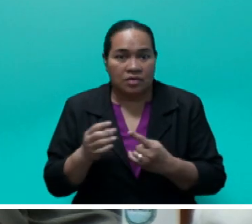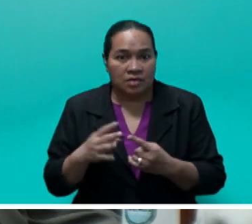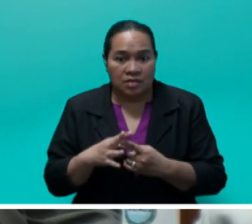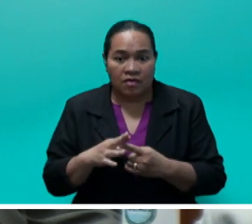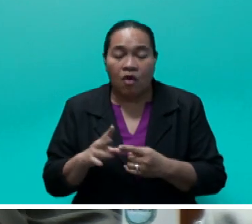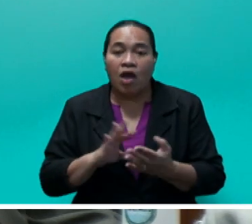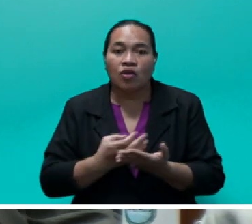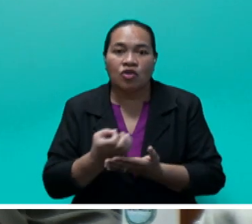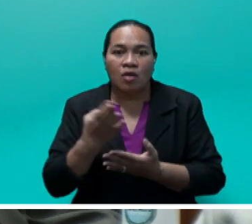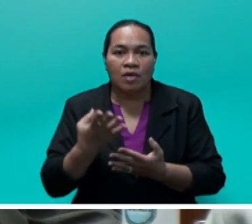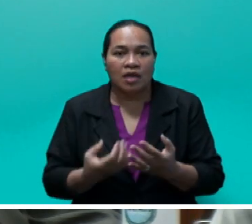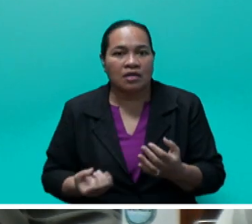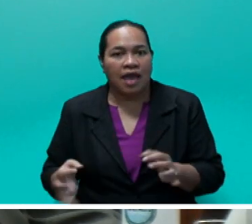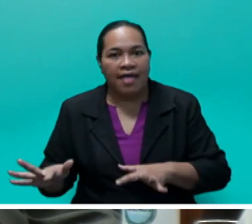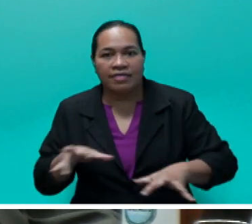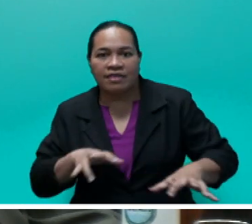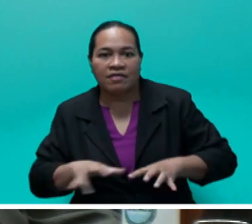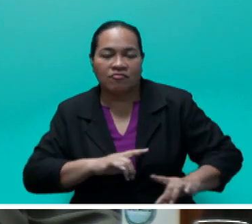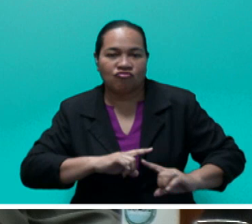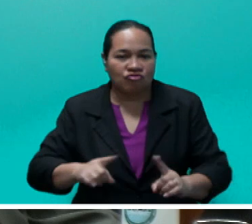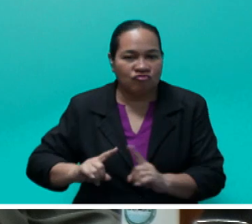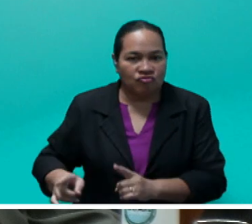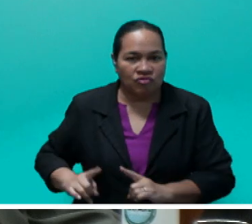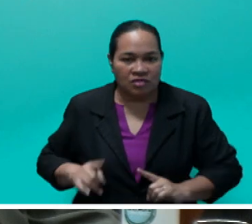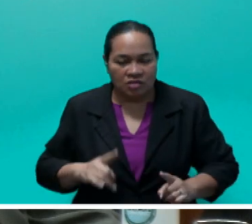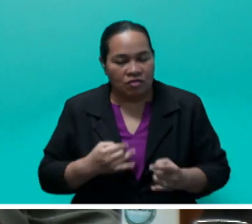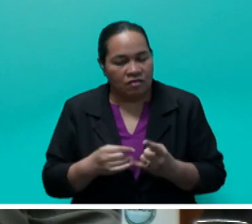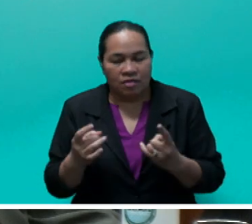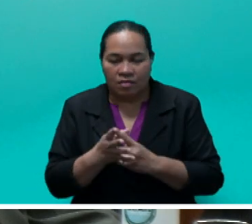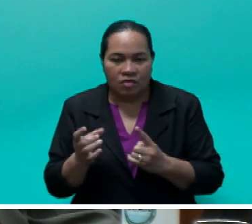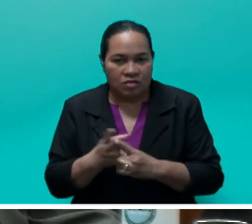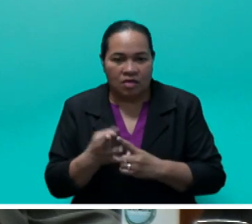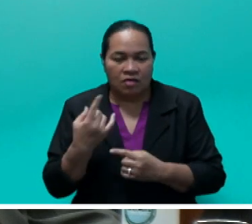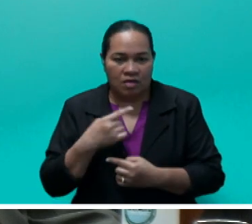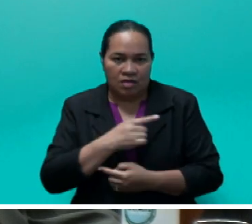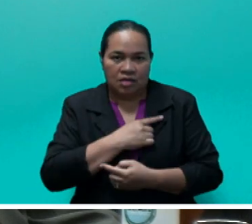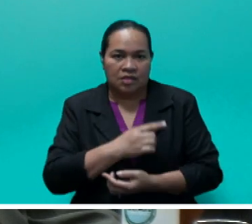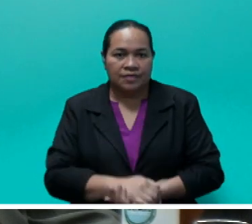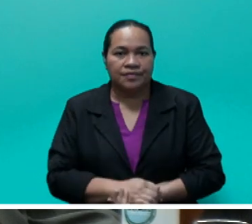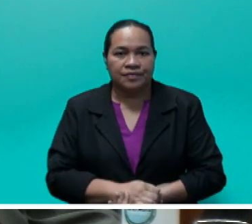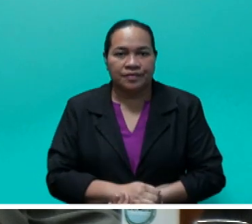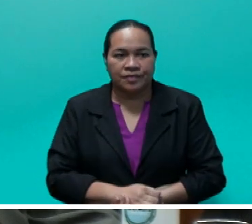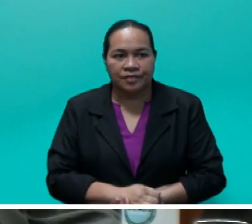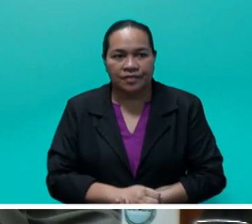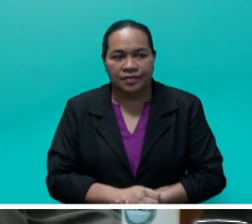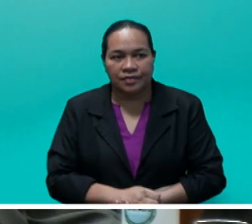activity with various metrics highlighting its significance. Mr. Speaker,